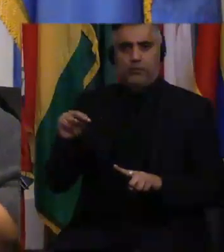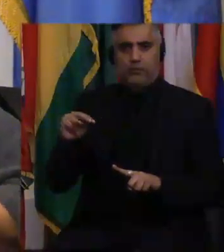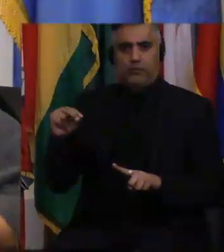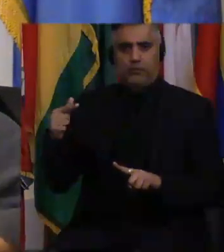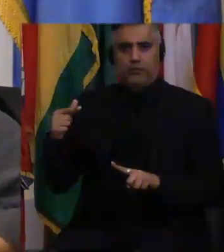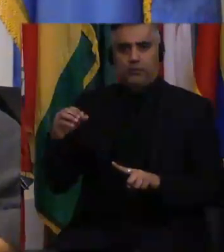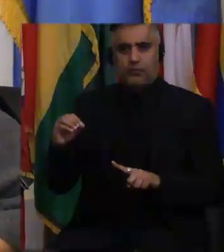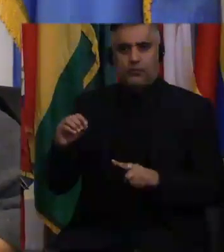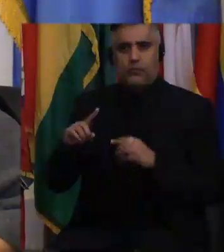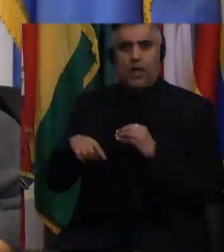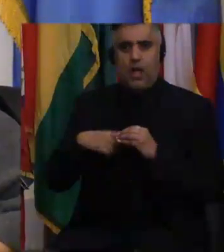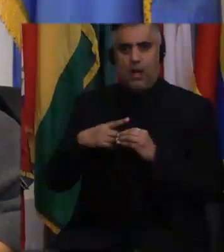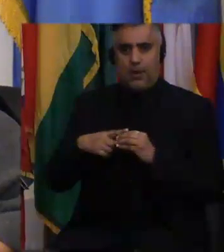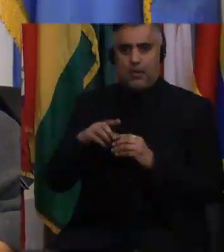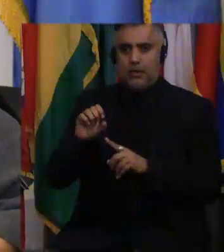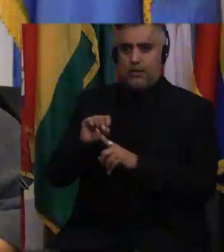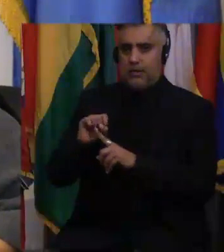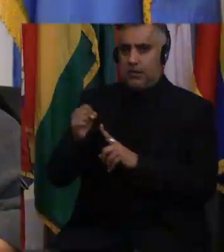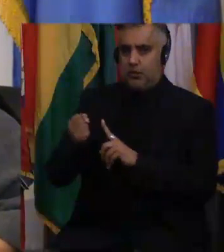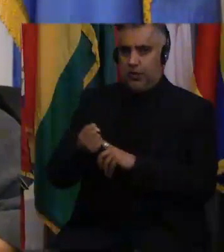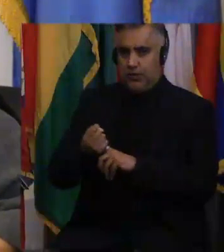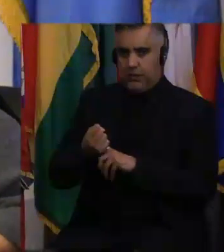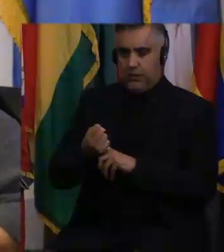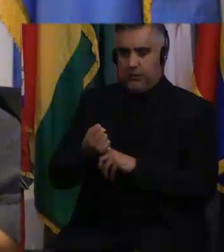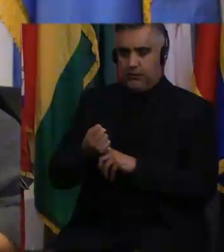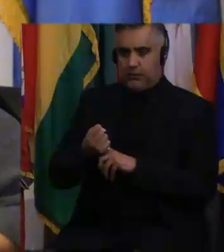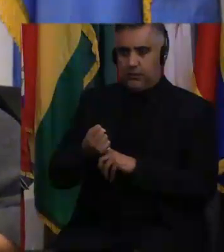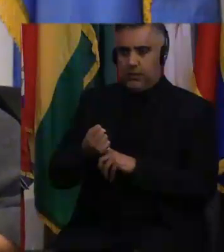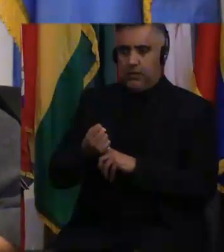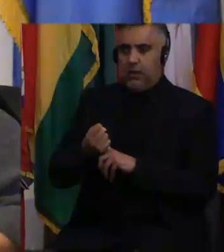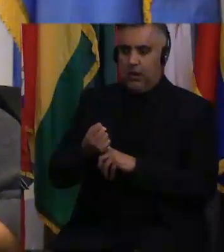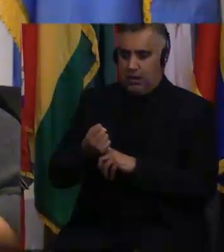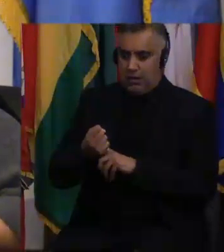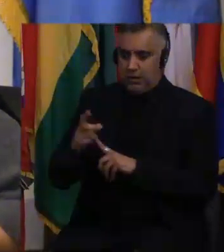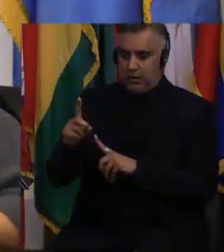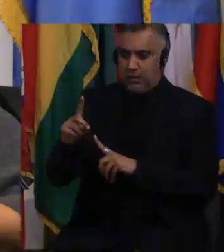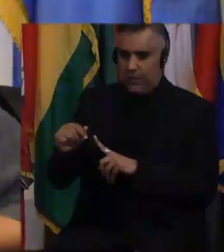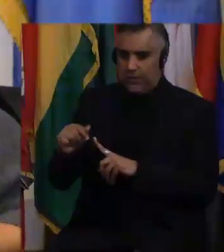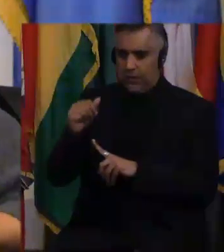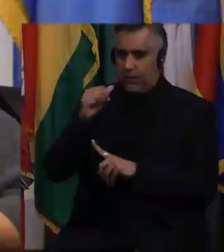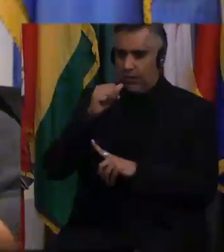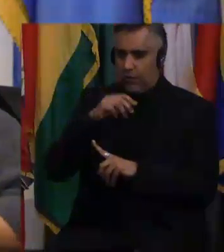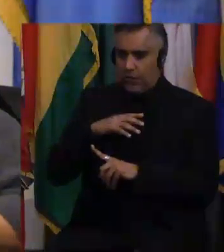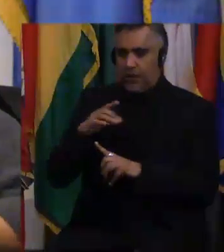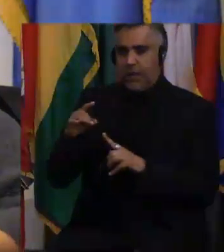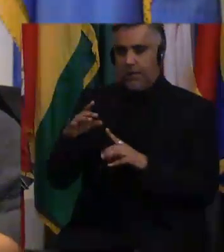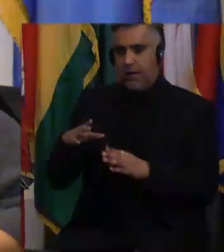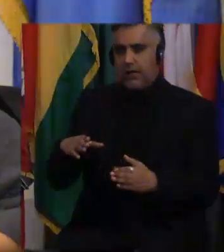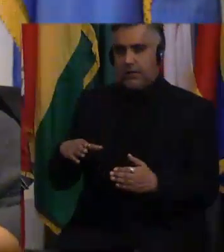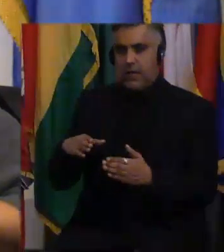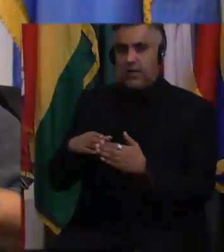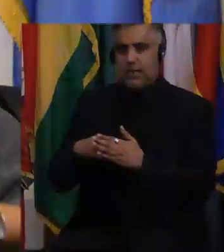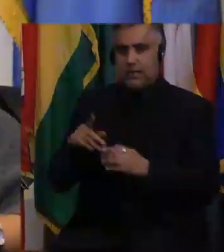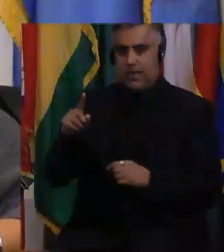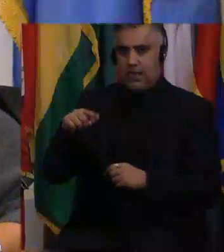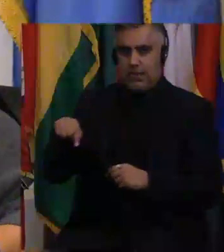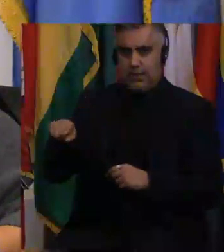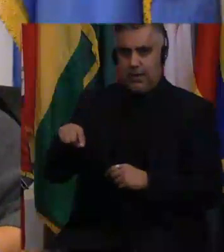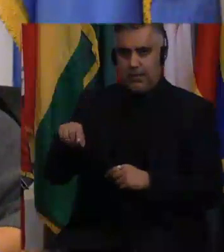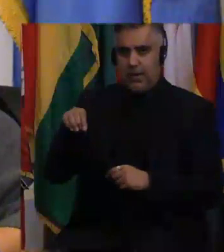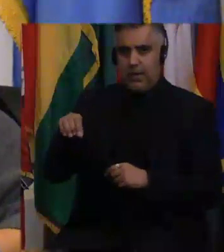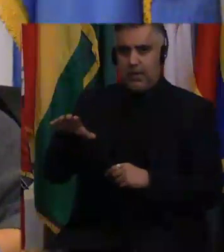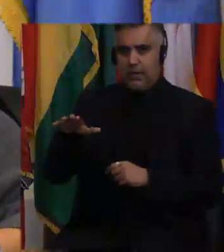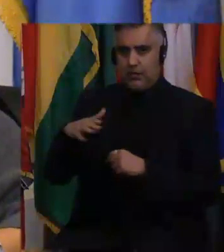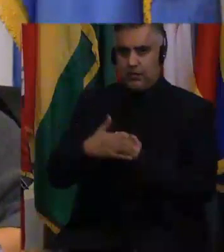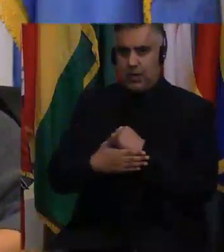NGOs on the conditions of disabled women vis-a-vis violence against them in that